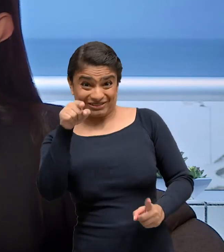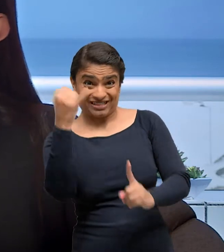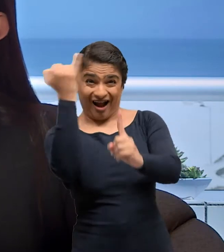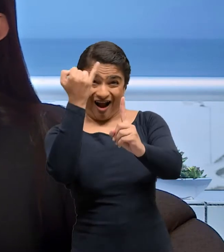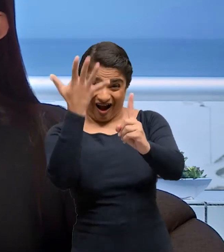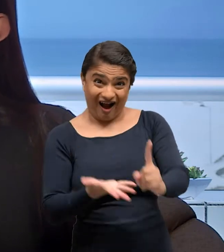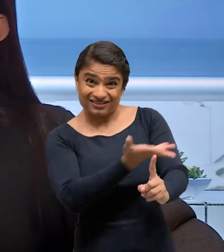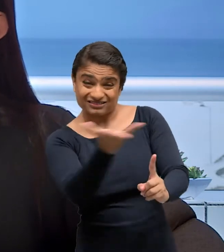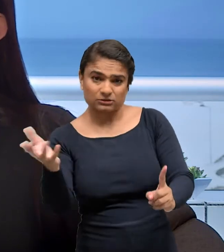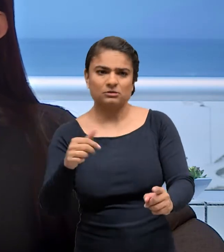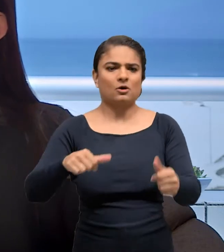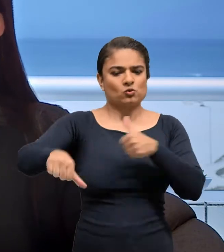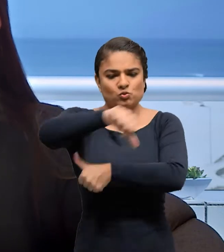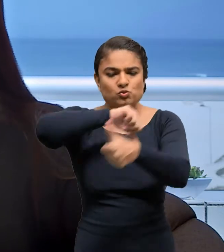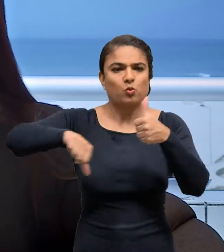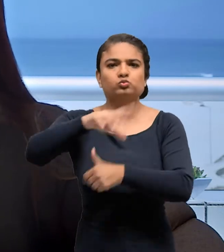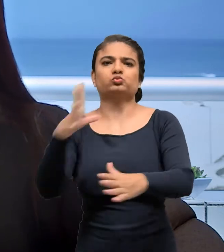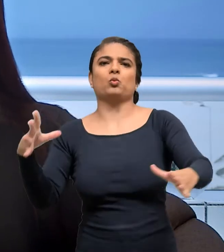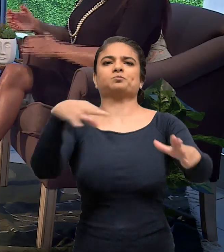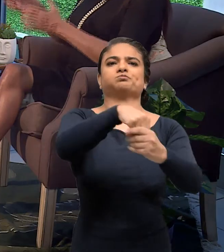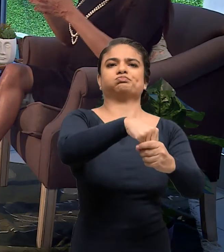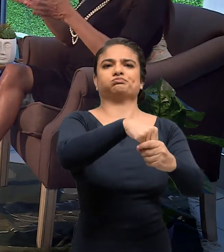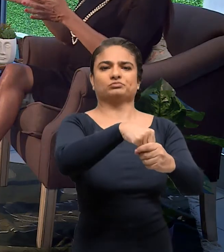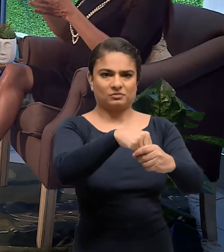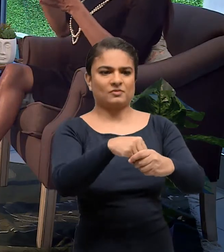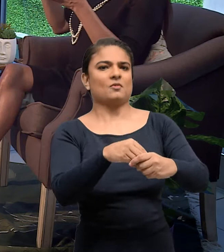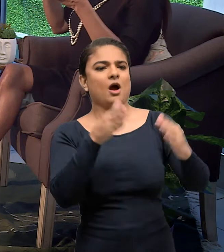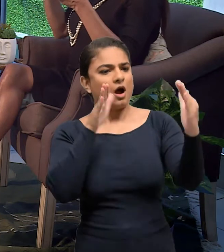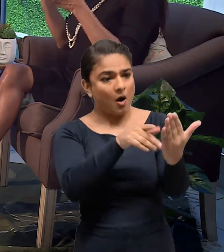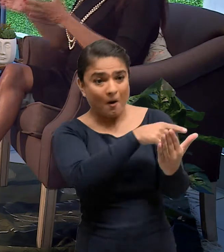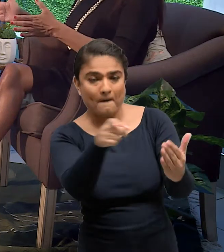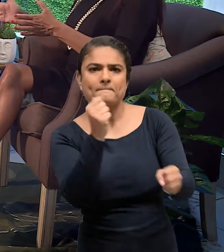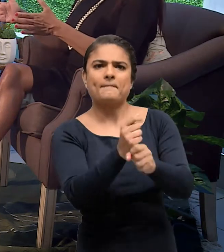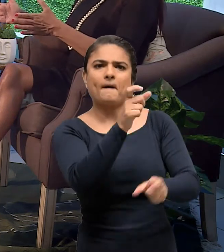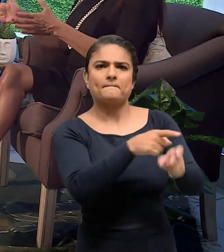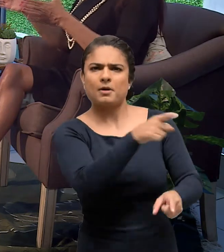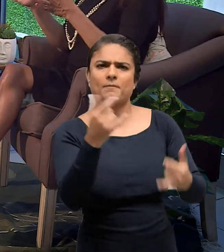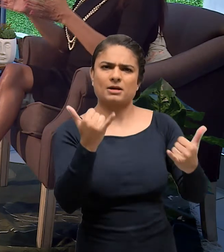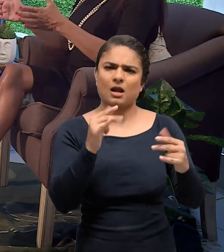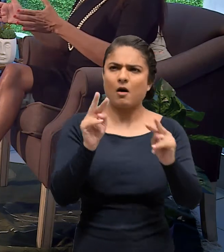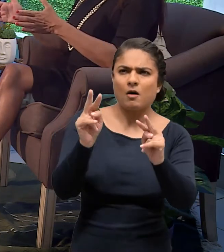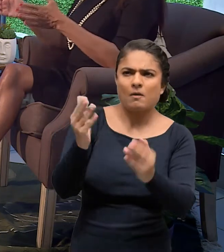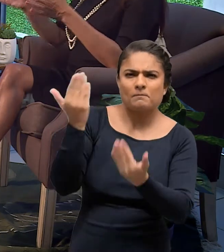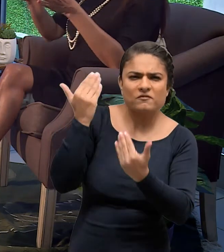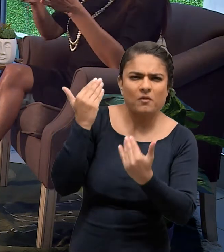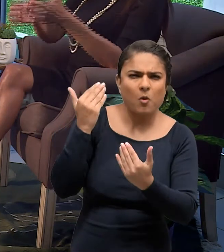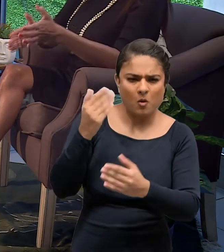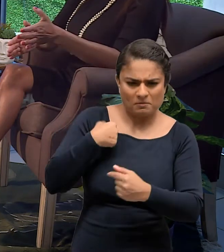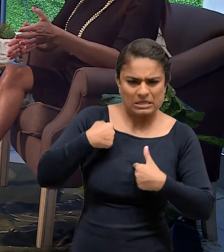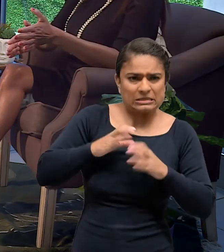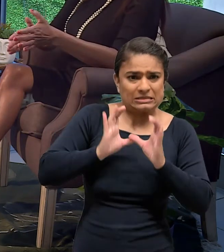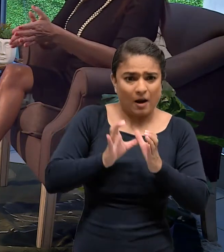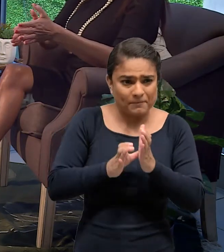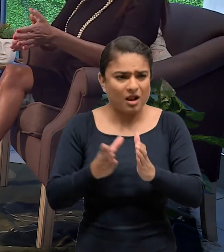a social inclusion vehicle. When patrons who's disabled